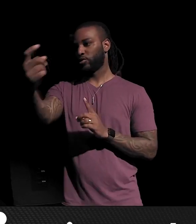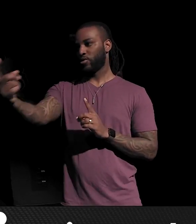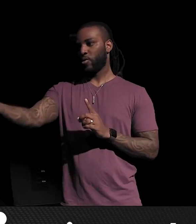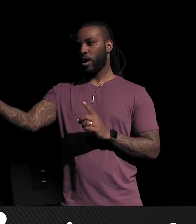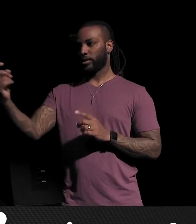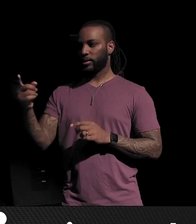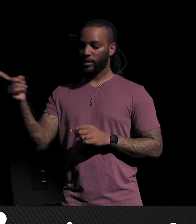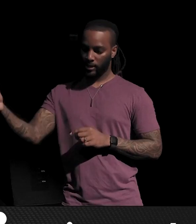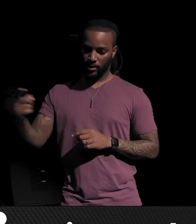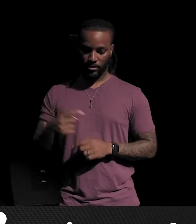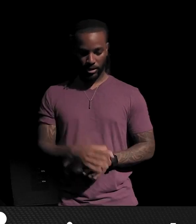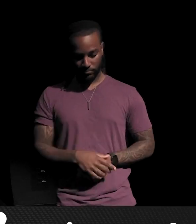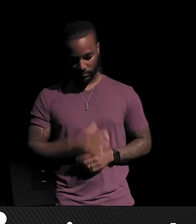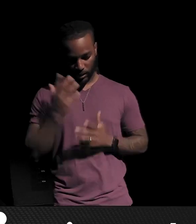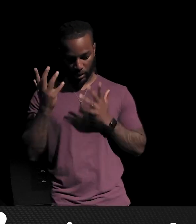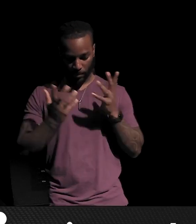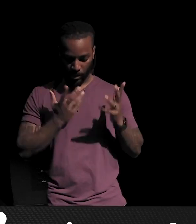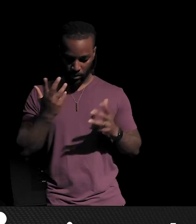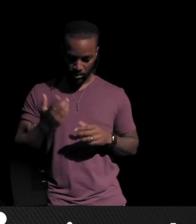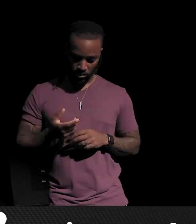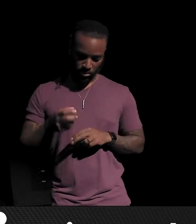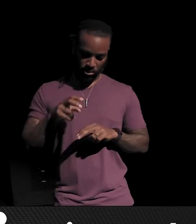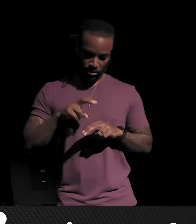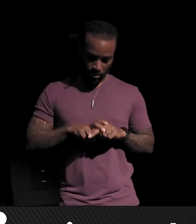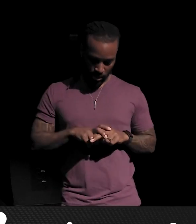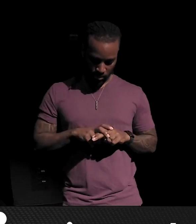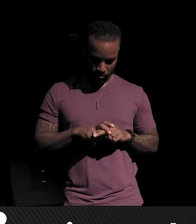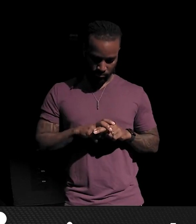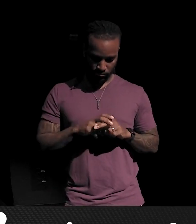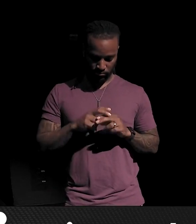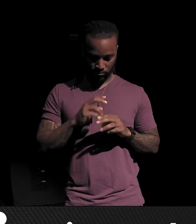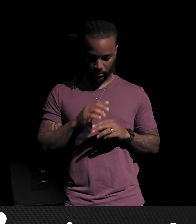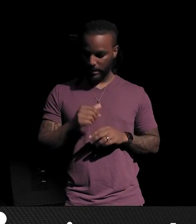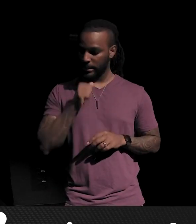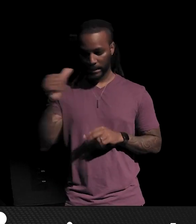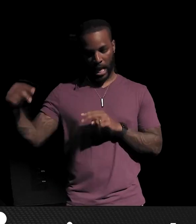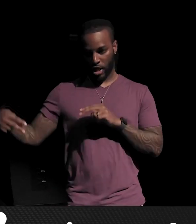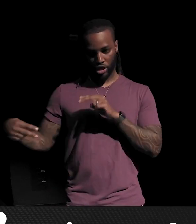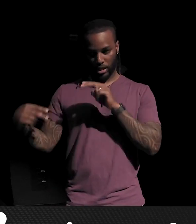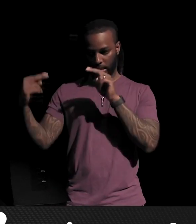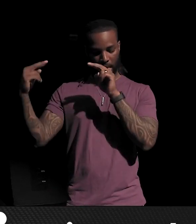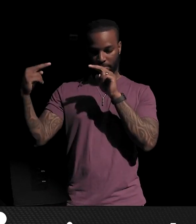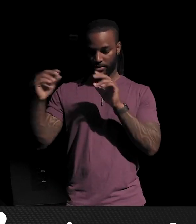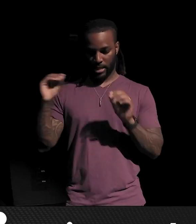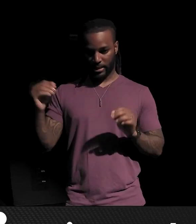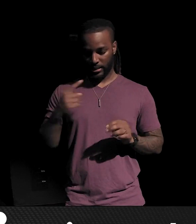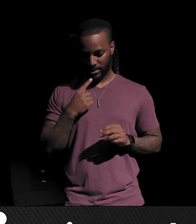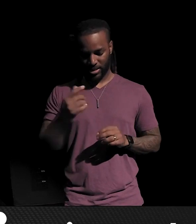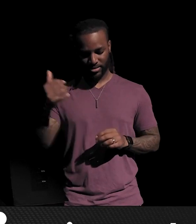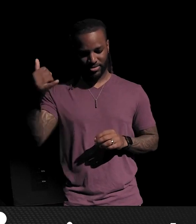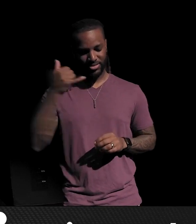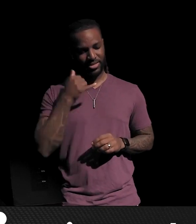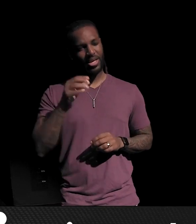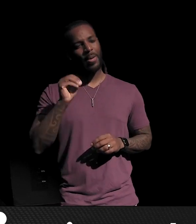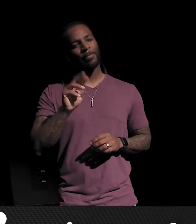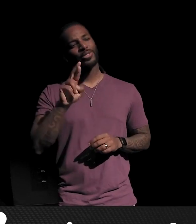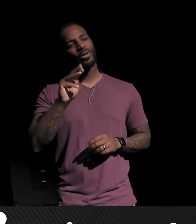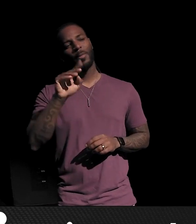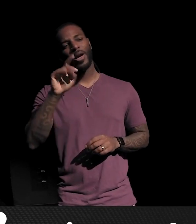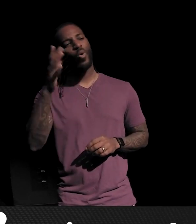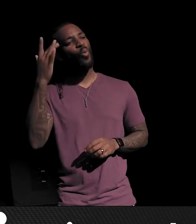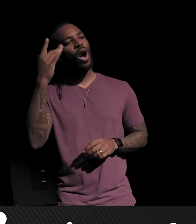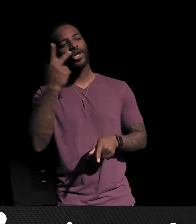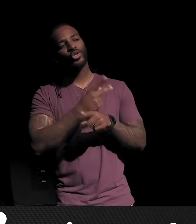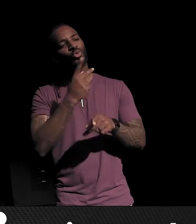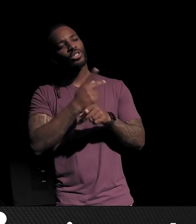down, and silence. He's not looking at me, and out of nowhere, he just says, Mr. Mike, why do you keep showing up? And I said,